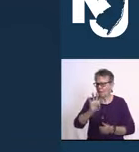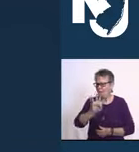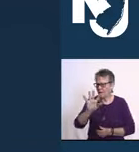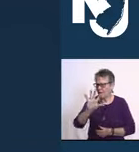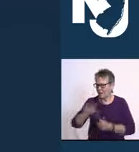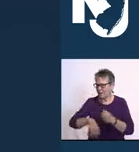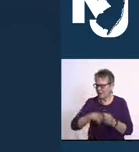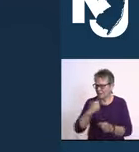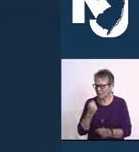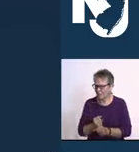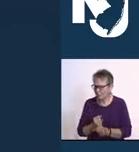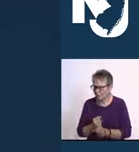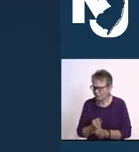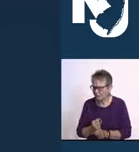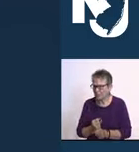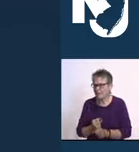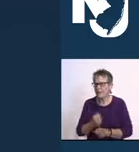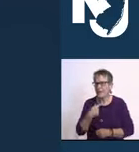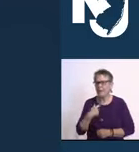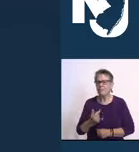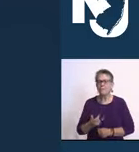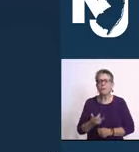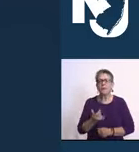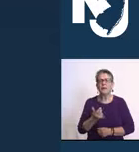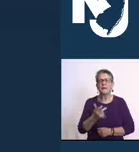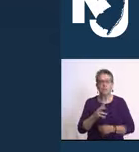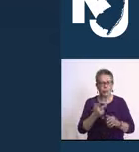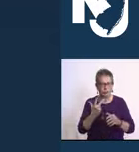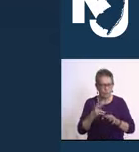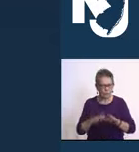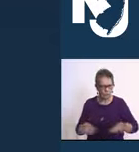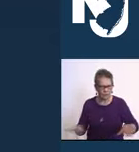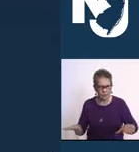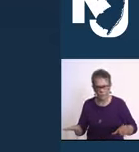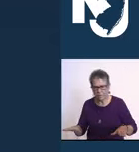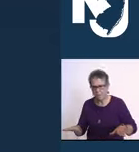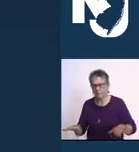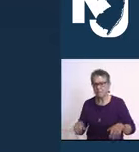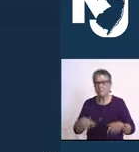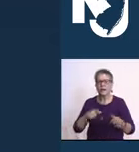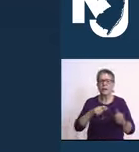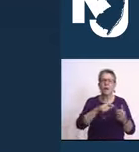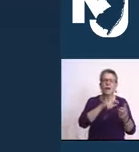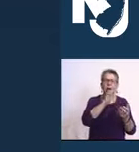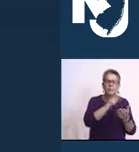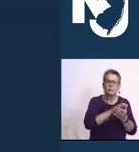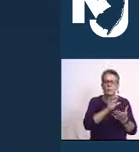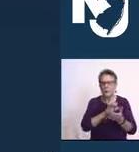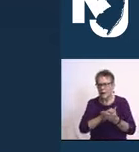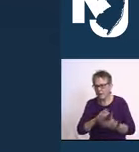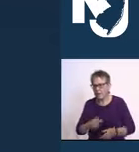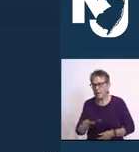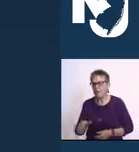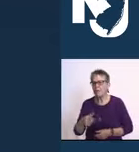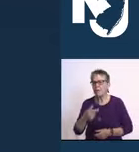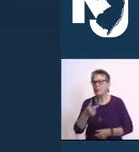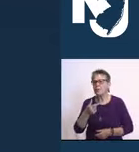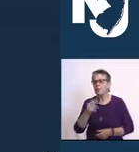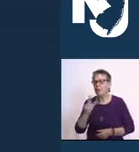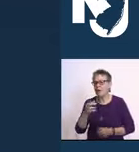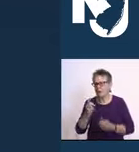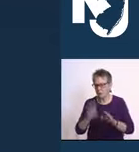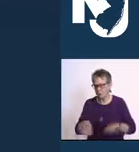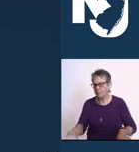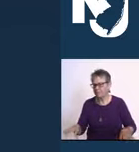her husband, Edward, his son, Louis, and his wife, Katie, and his grandchildren, Leah, Carmine, and Tessa. May God bless